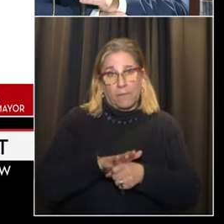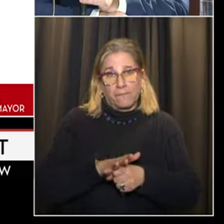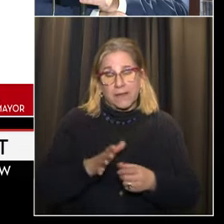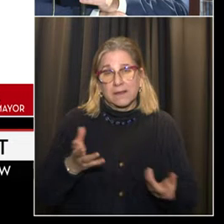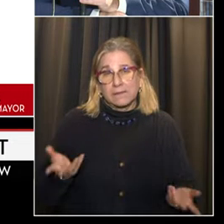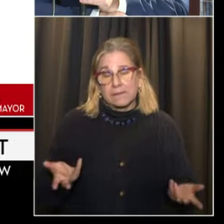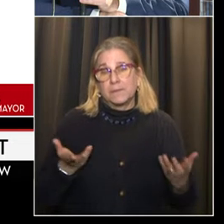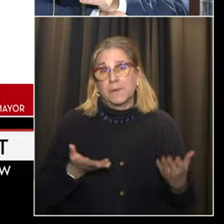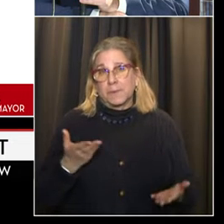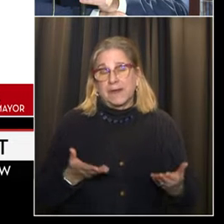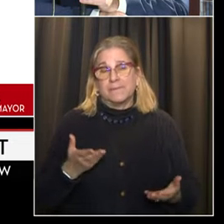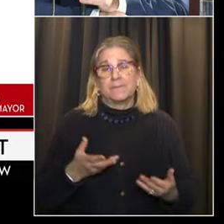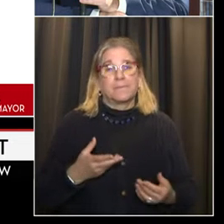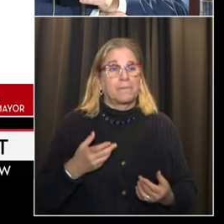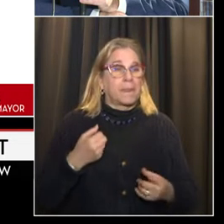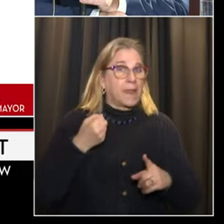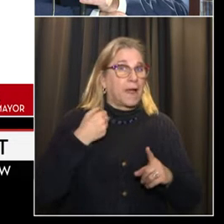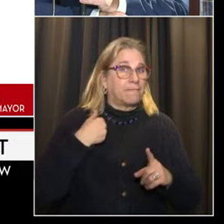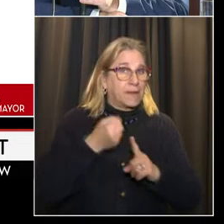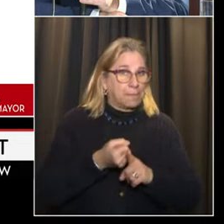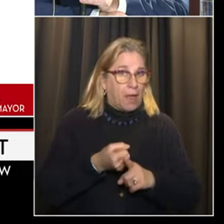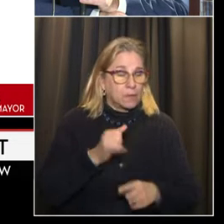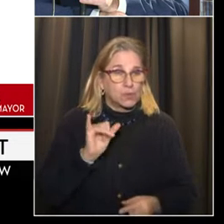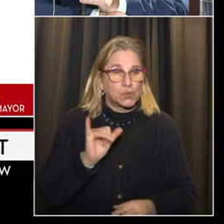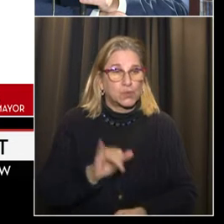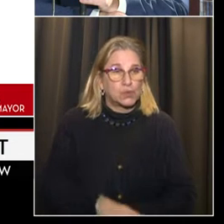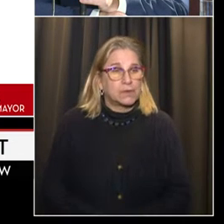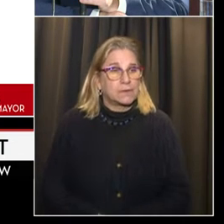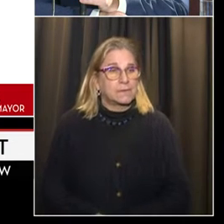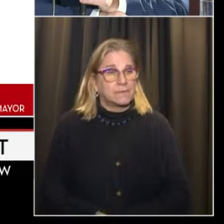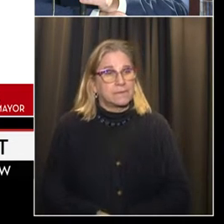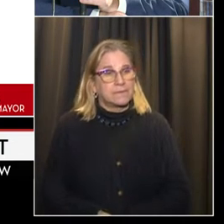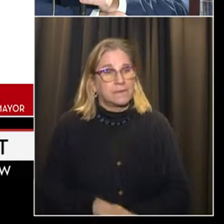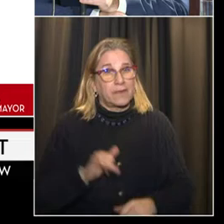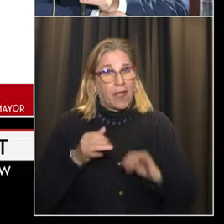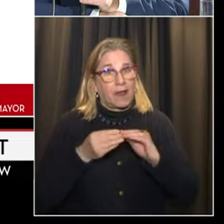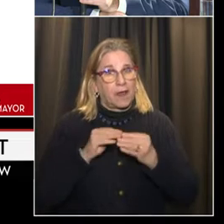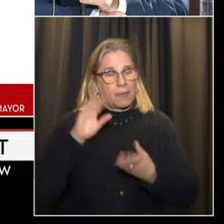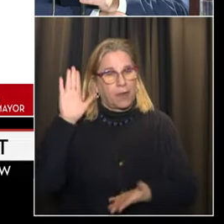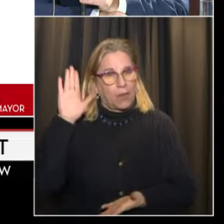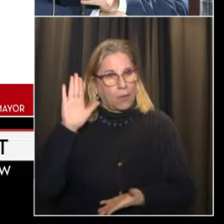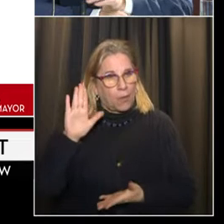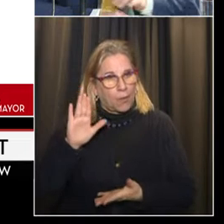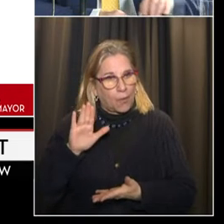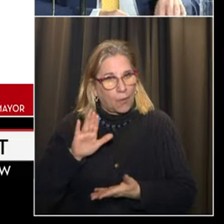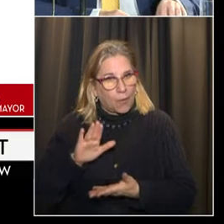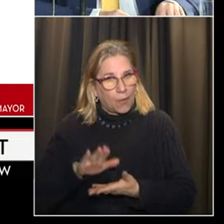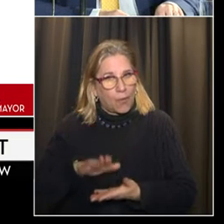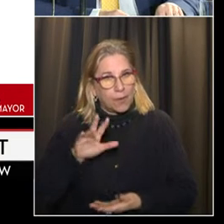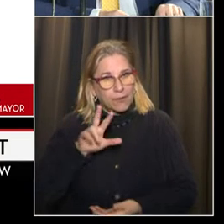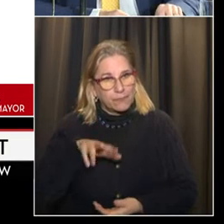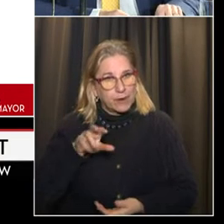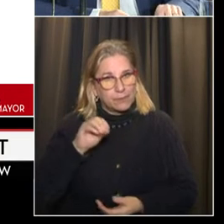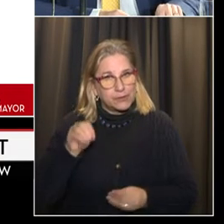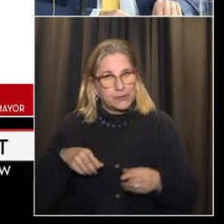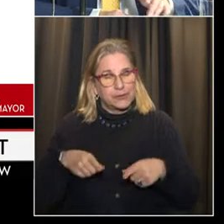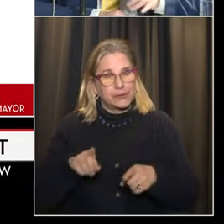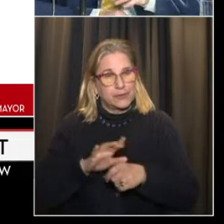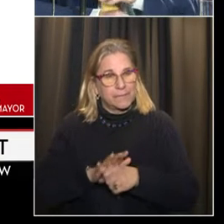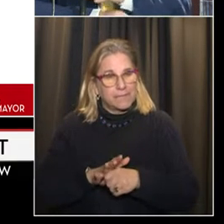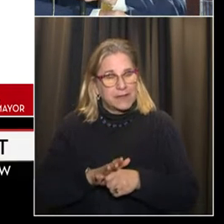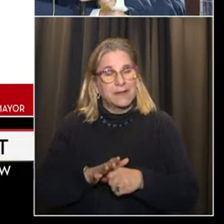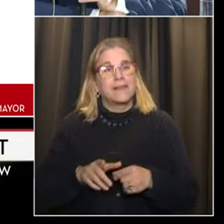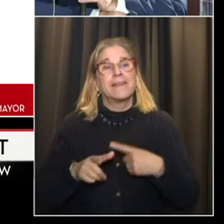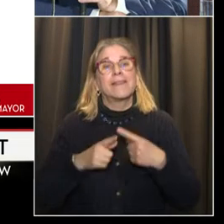to 54%, down to 52%, down to 33% in 2022, going up to 44%. Our